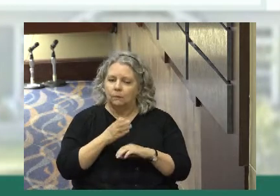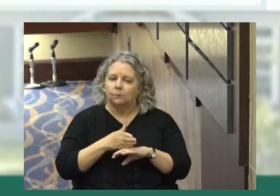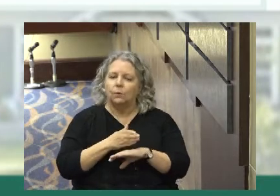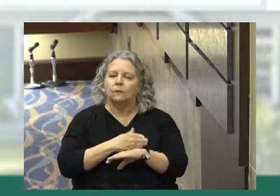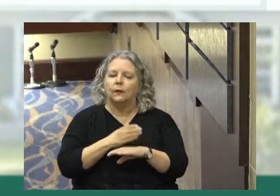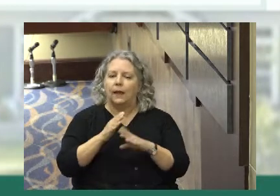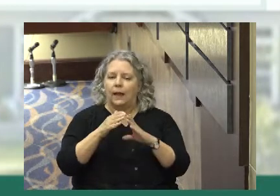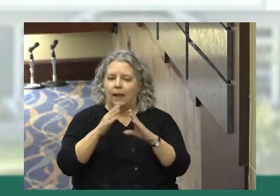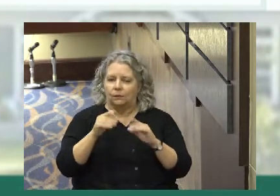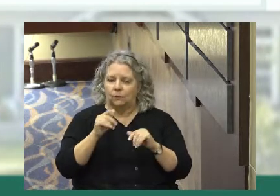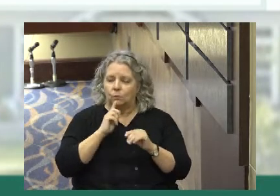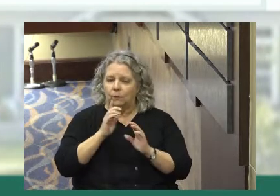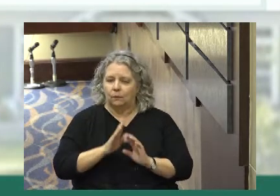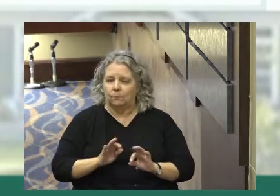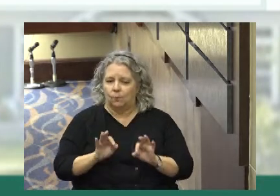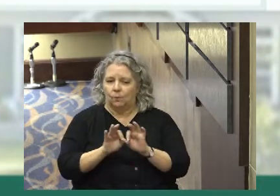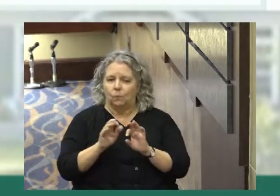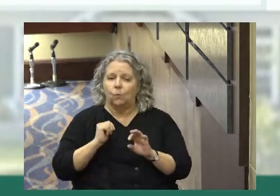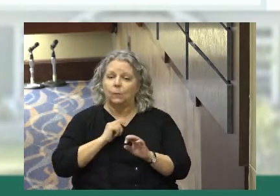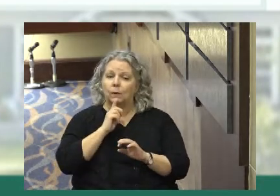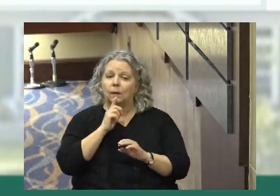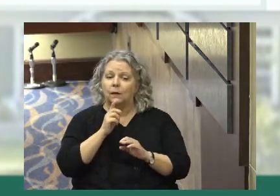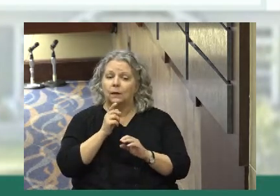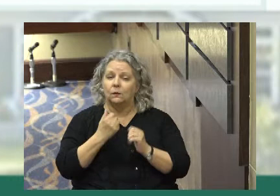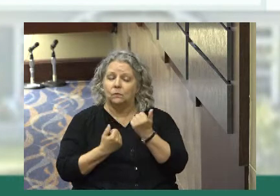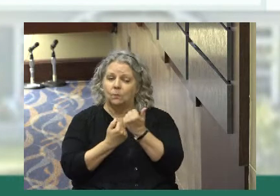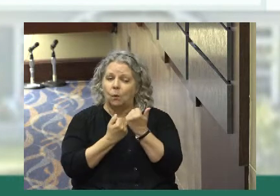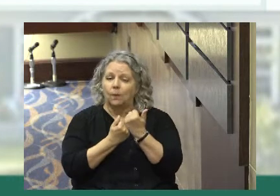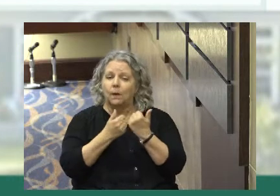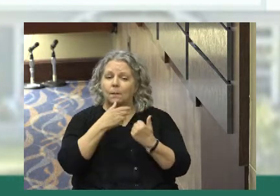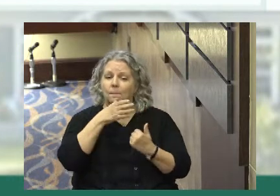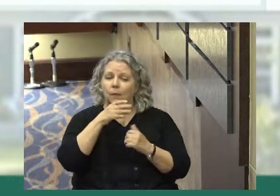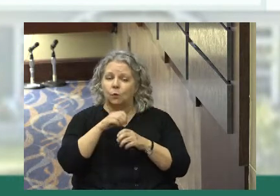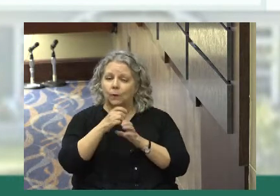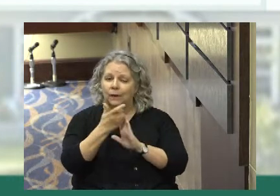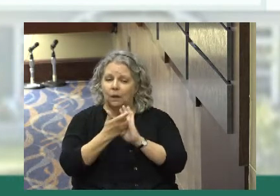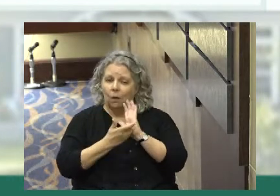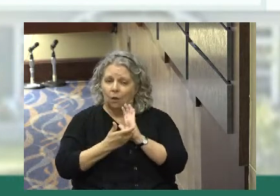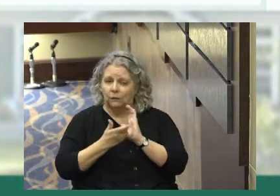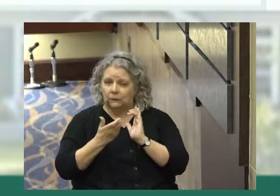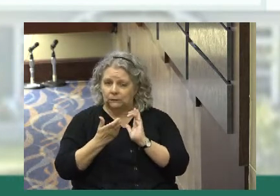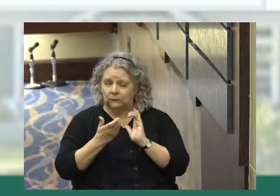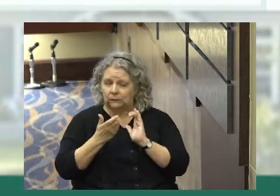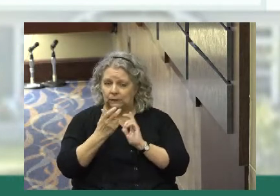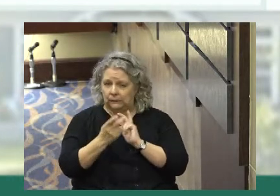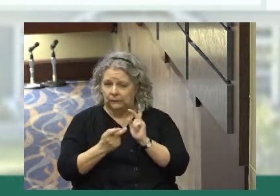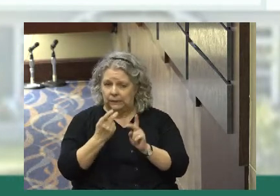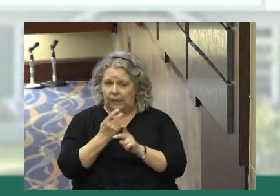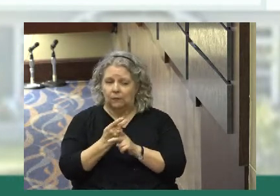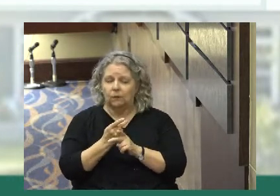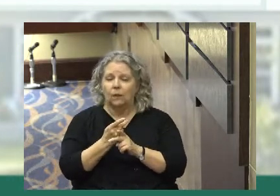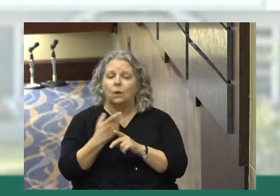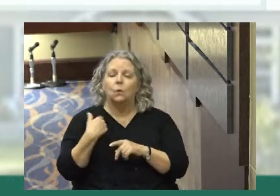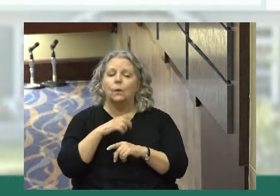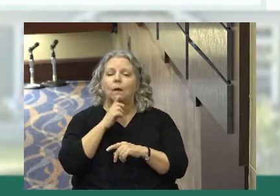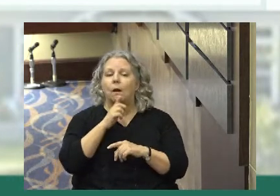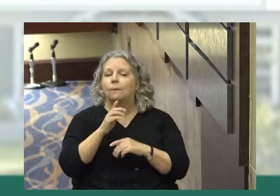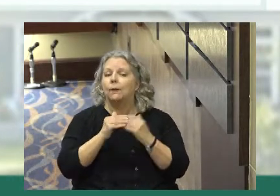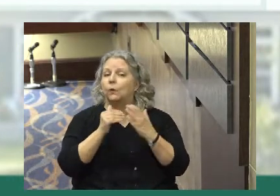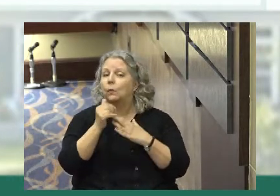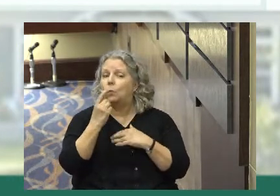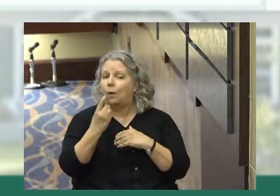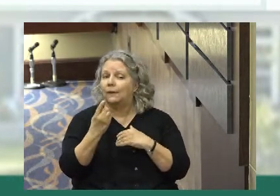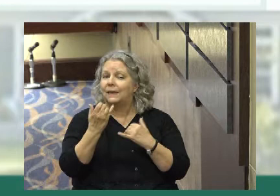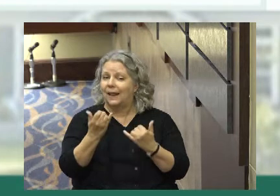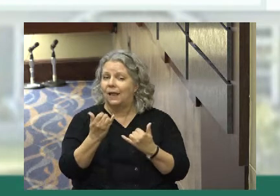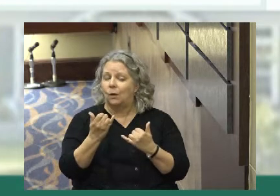really support the mother-in-law style houses. A technical term is accessory dwelling unit. And we're actually building one right now as a duplex because the